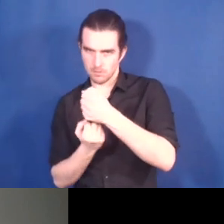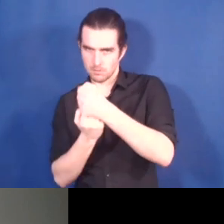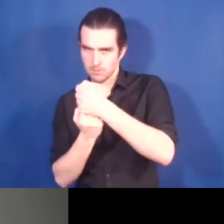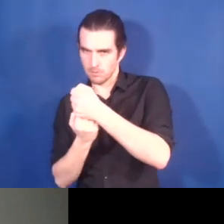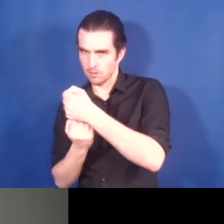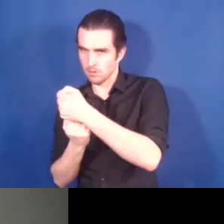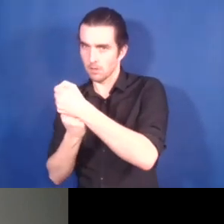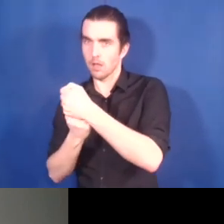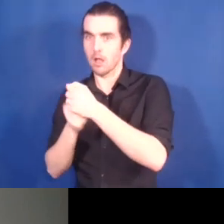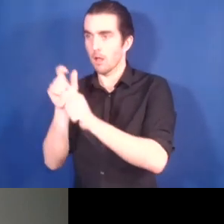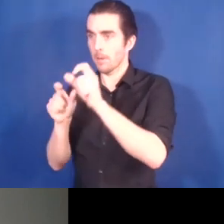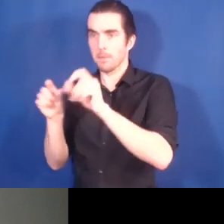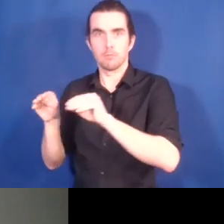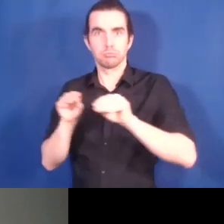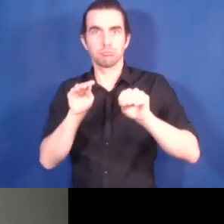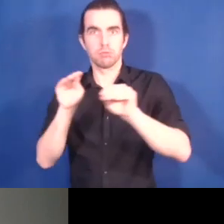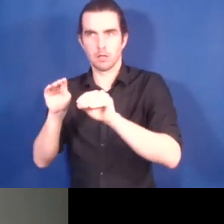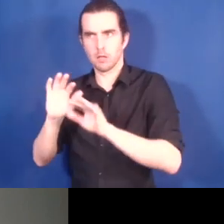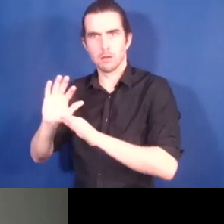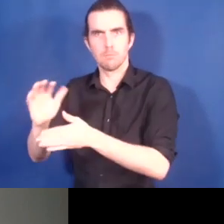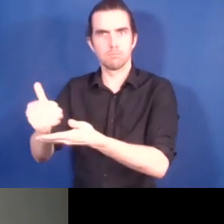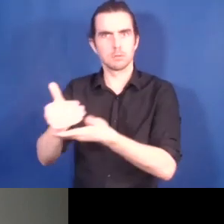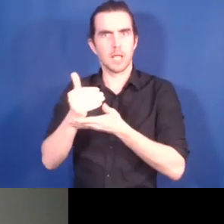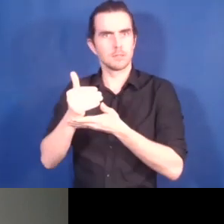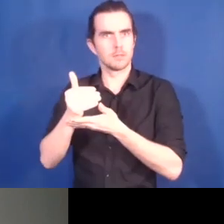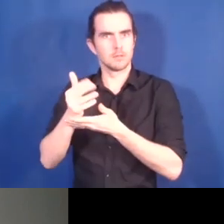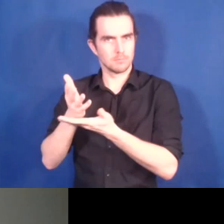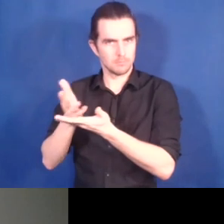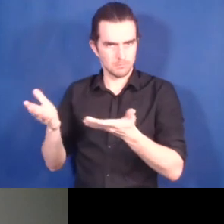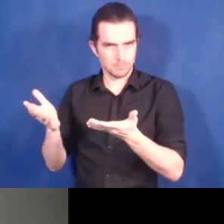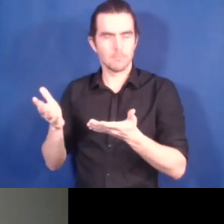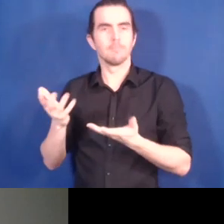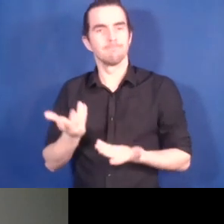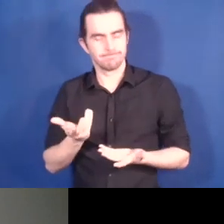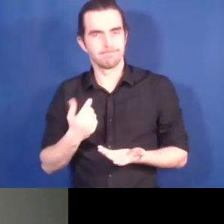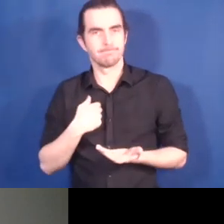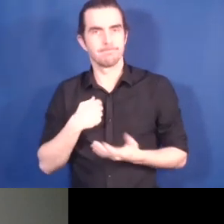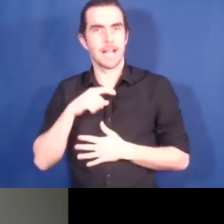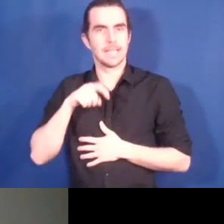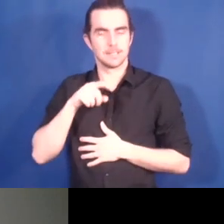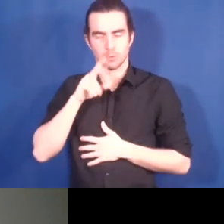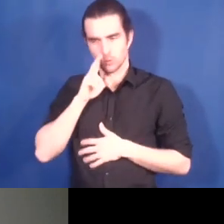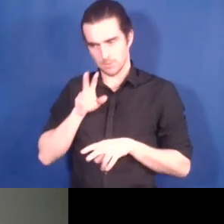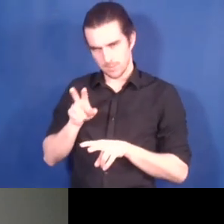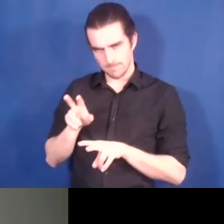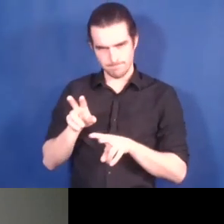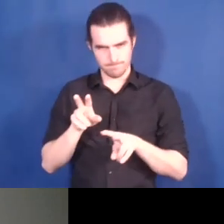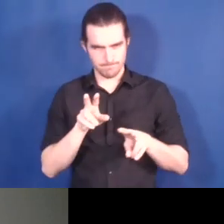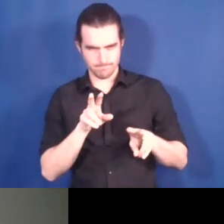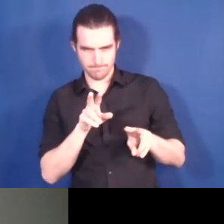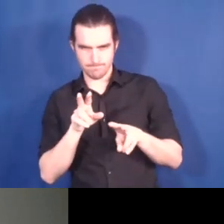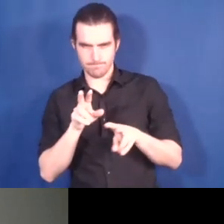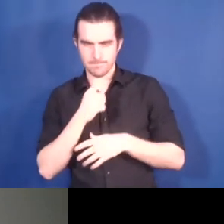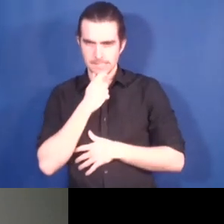we address any concerns in host communities about the arrival of displaced populations.